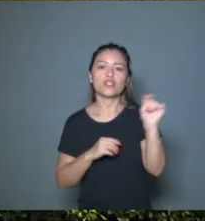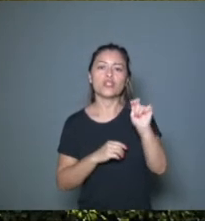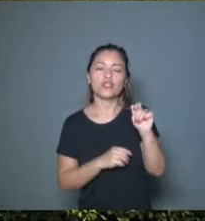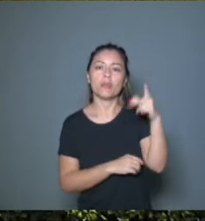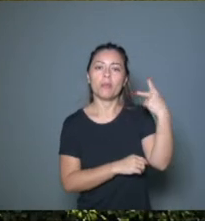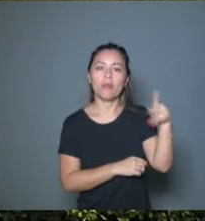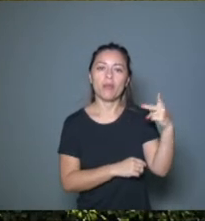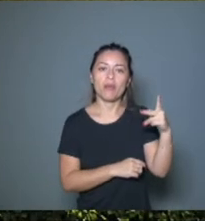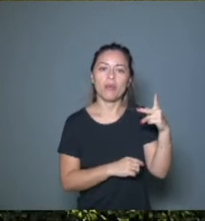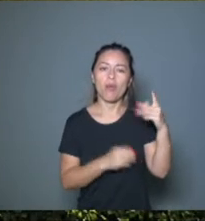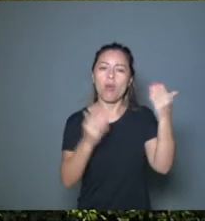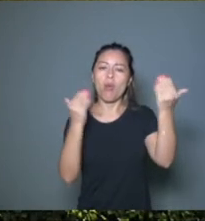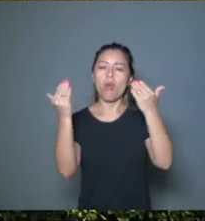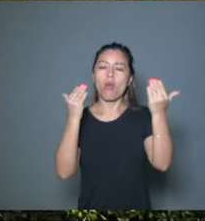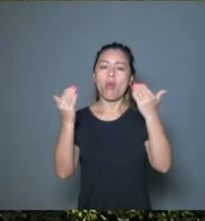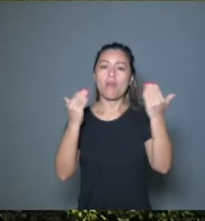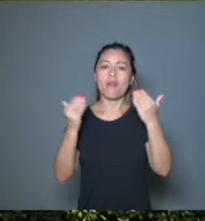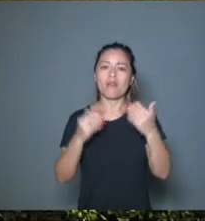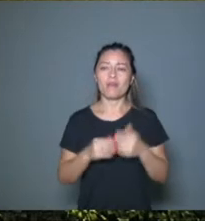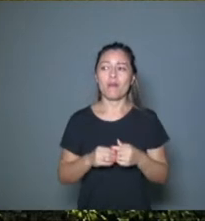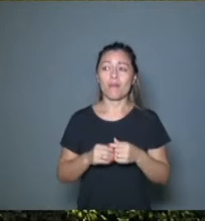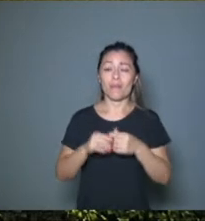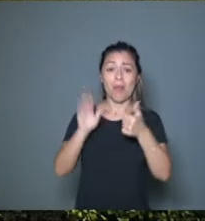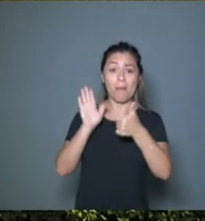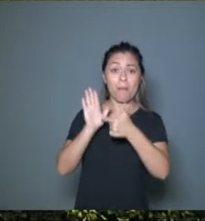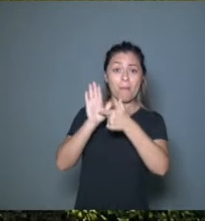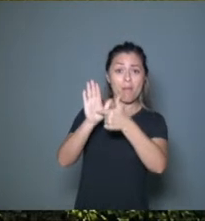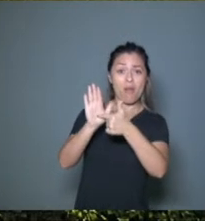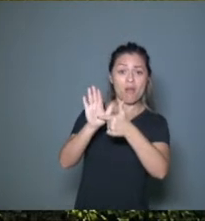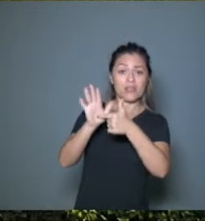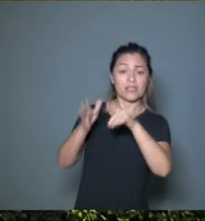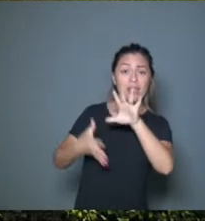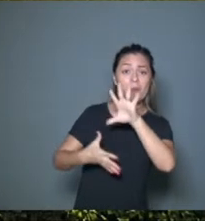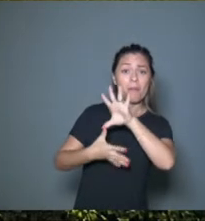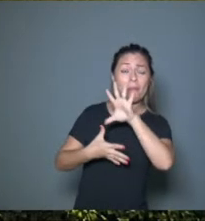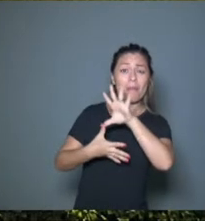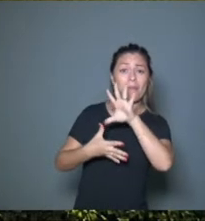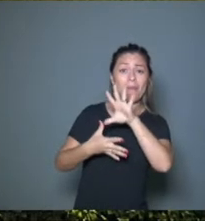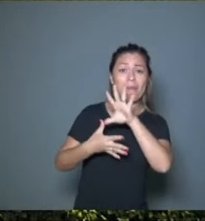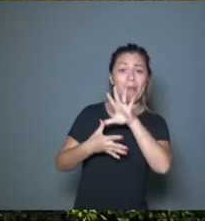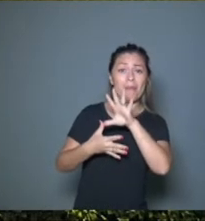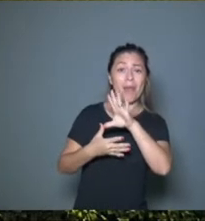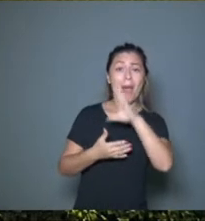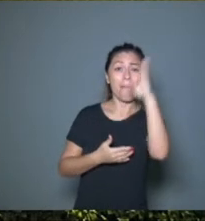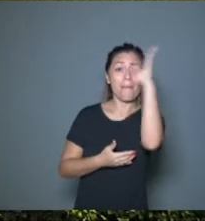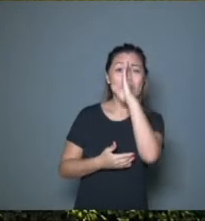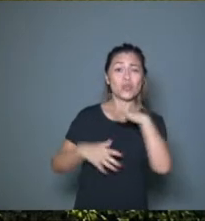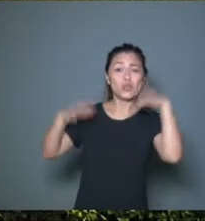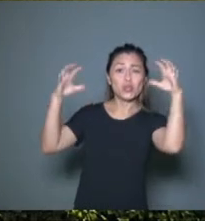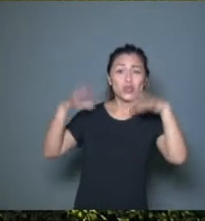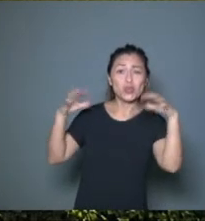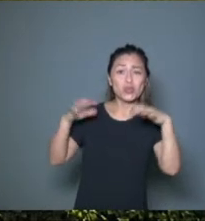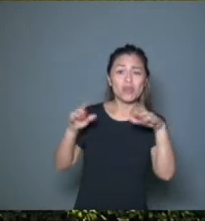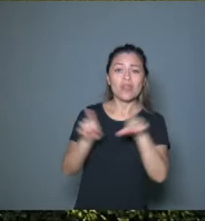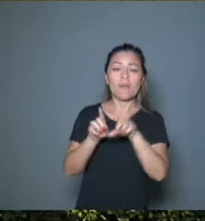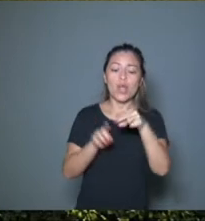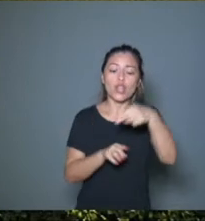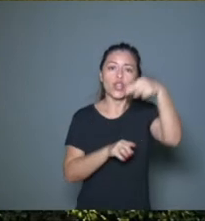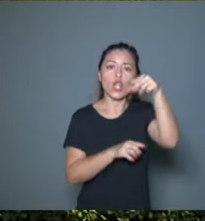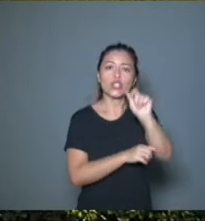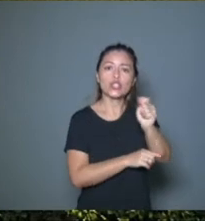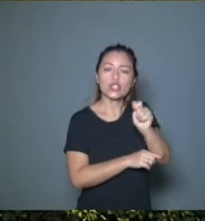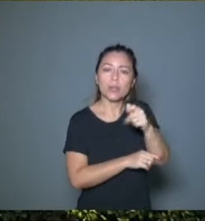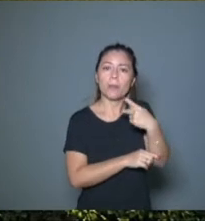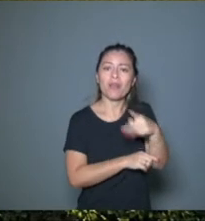for Argentina and Paraguay, but how much it rained in southern Brazil was what it rained in Paraguay